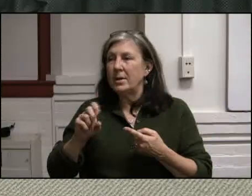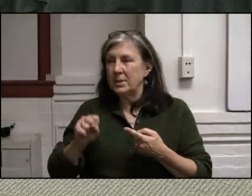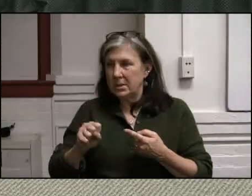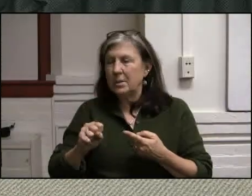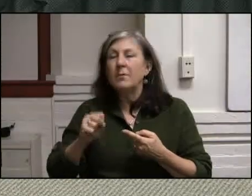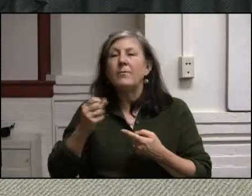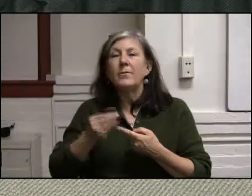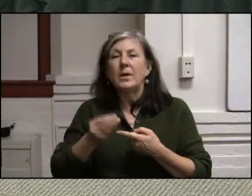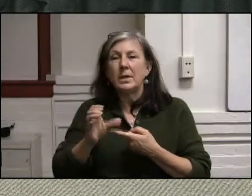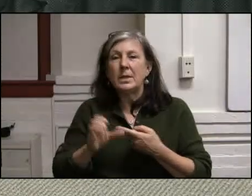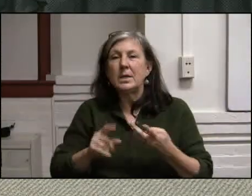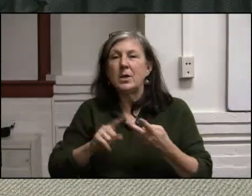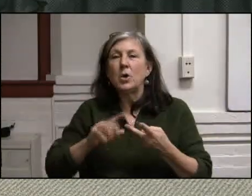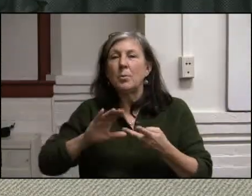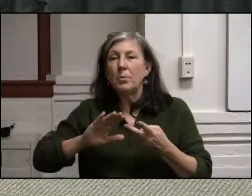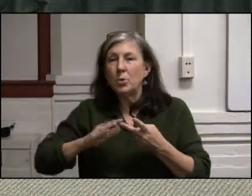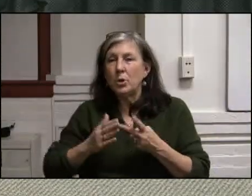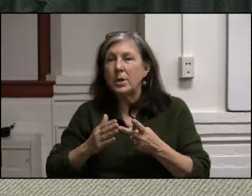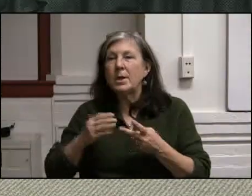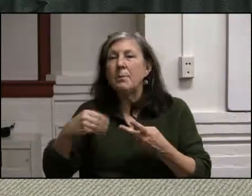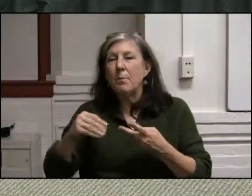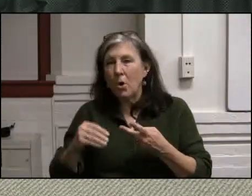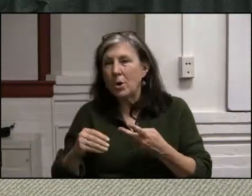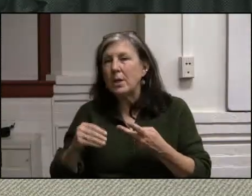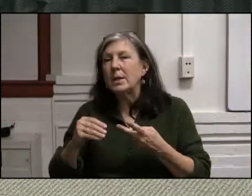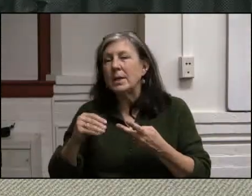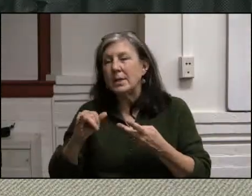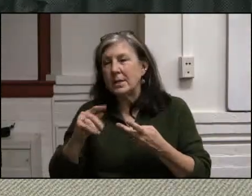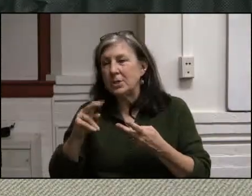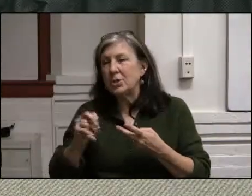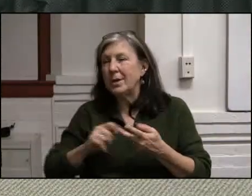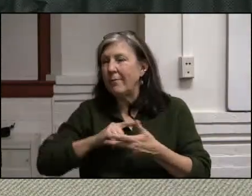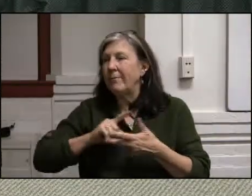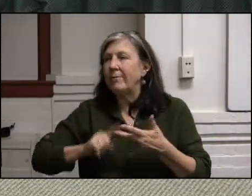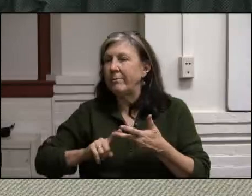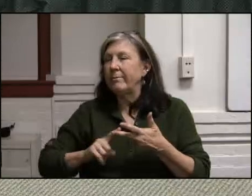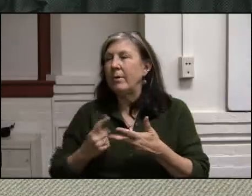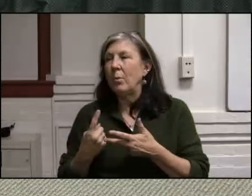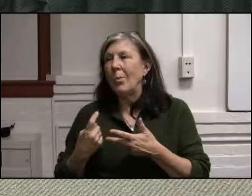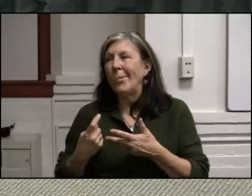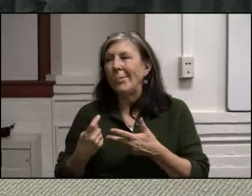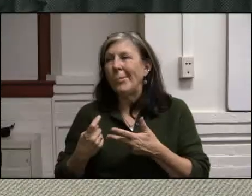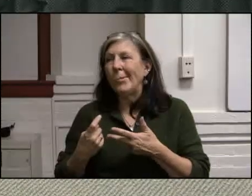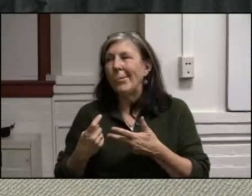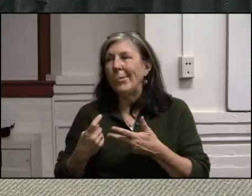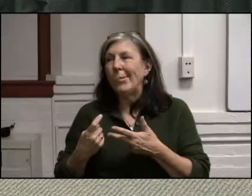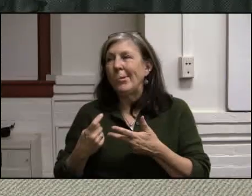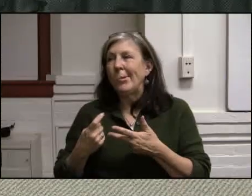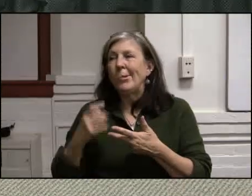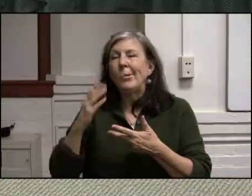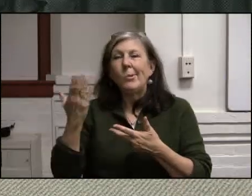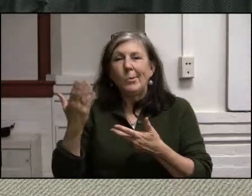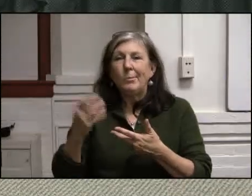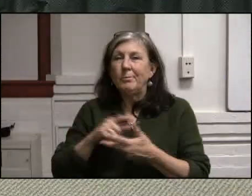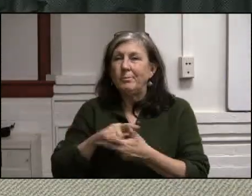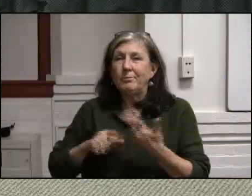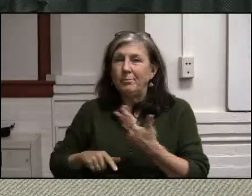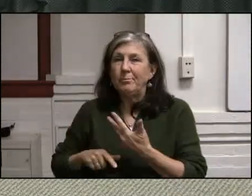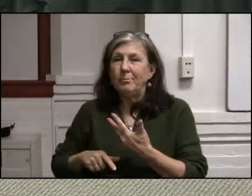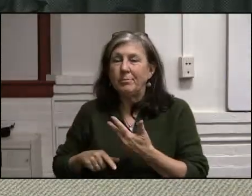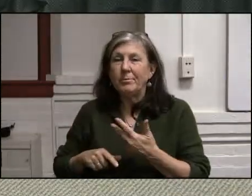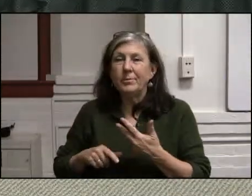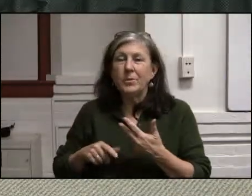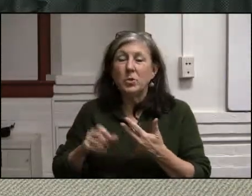Community Marketing Initiative funding. And so as we prepare the draft warning for your review, which you'll also be looking at